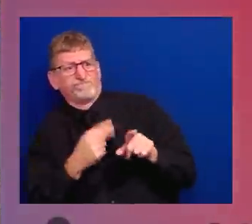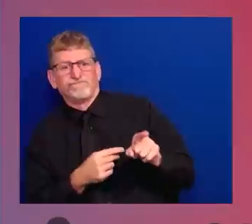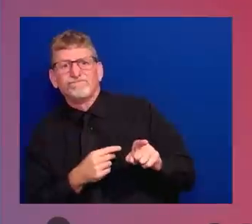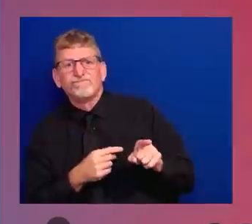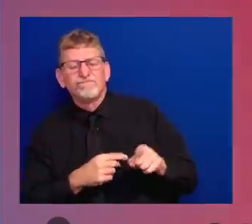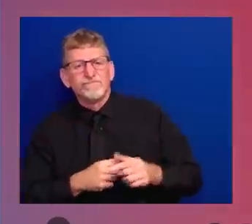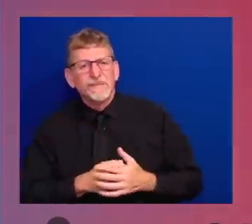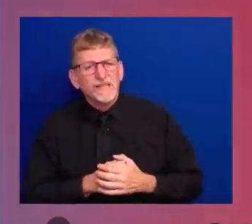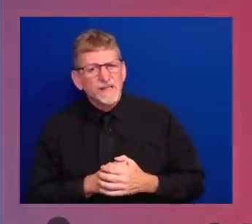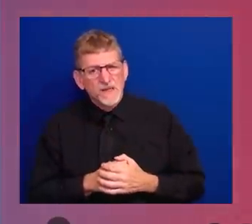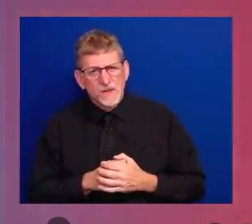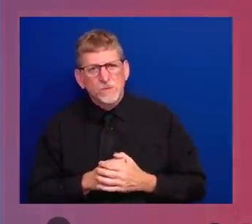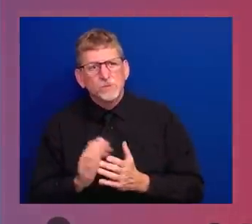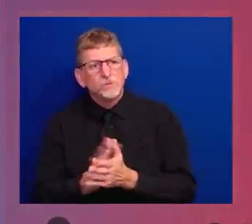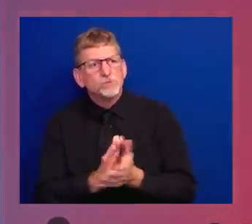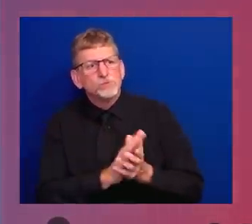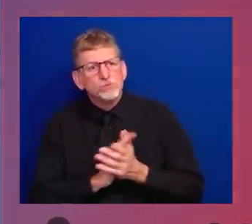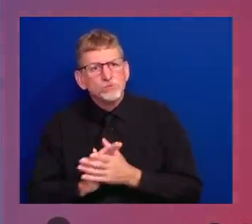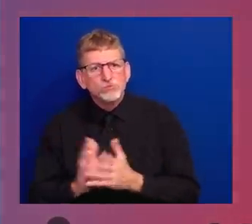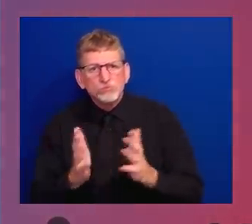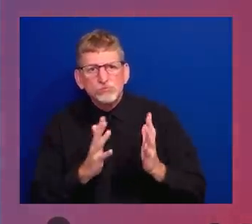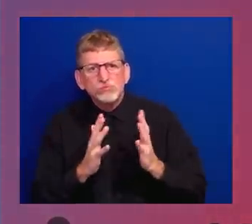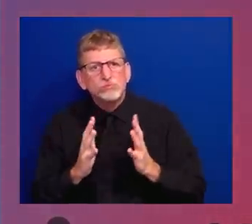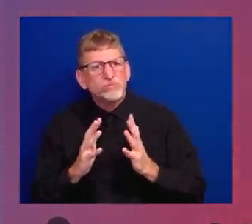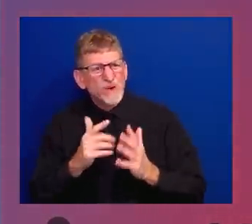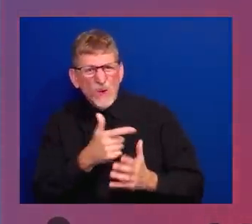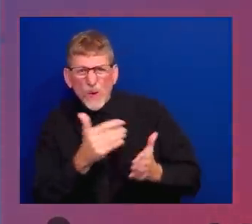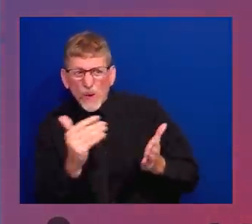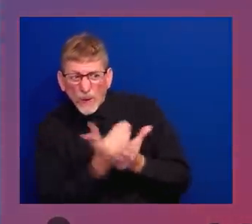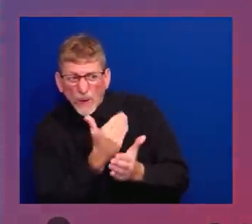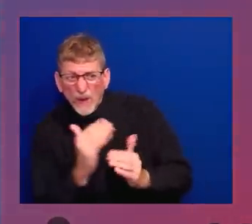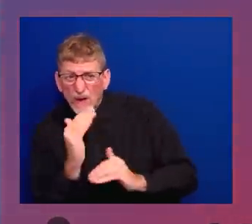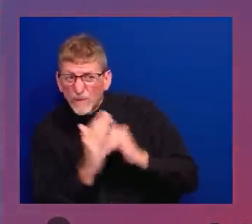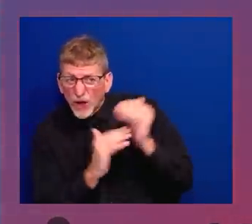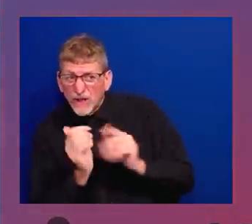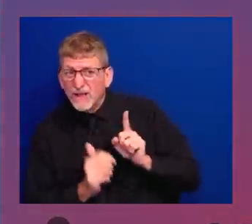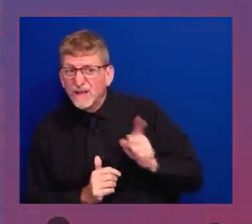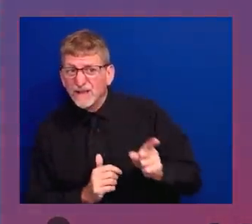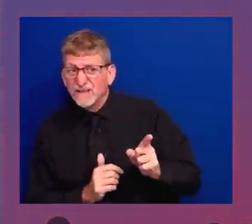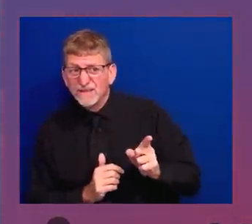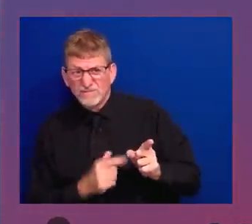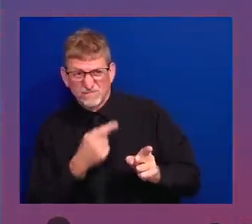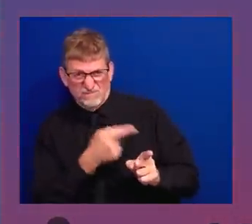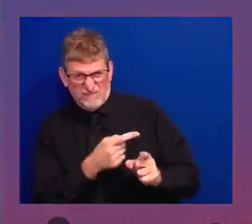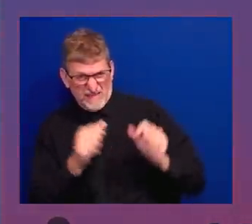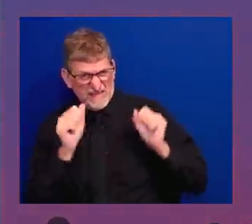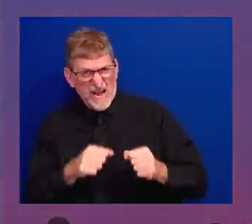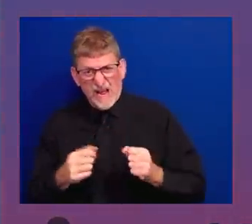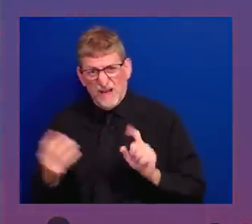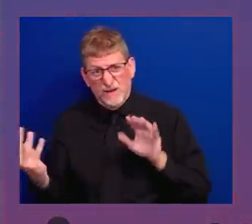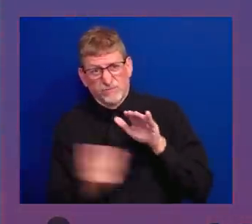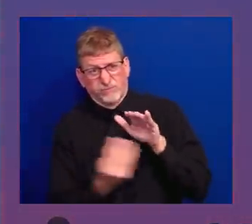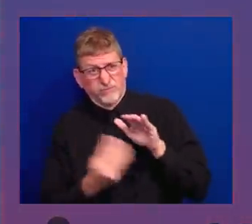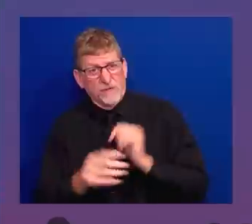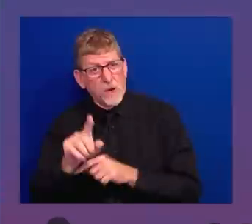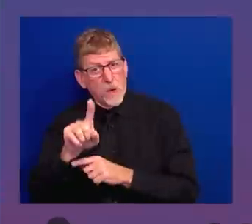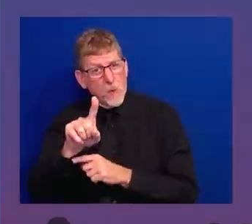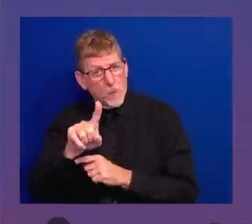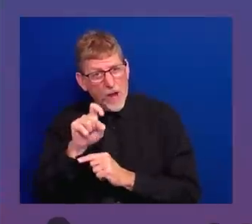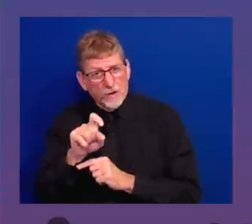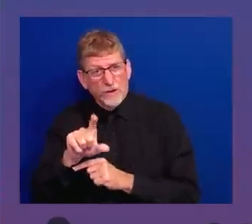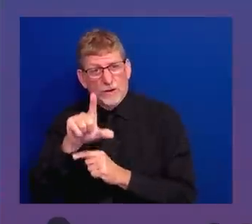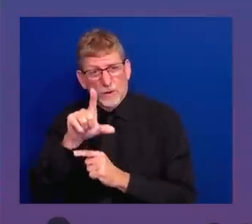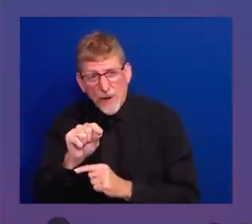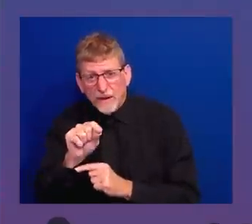This state-of-the-art facility will home 120 elderly veterans and is conveniently located right